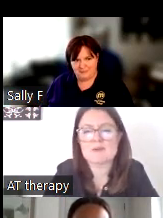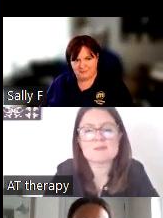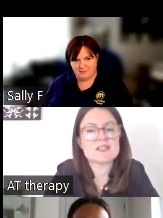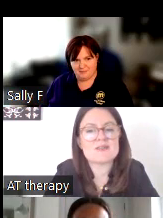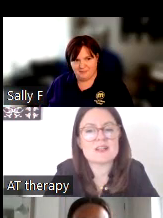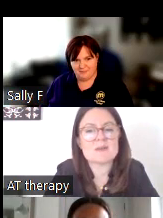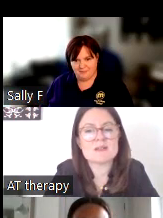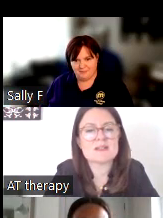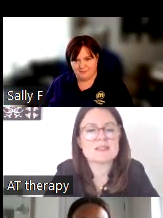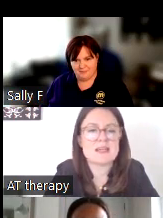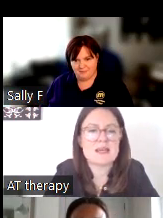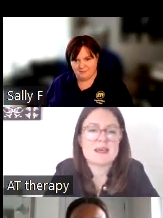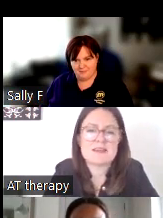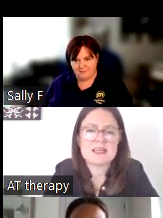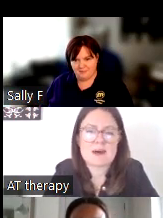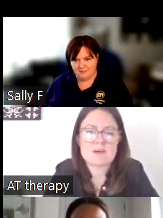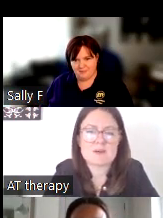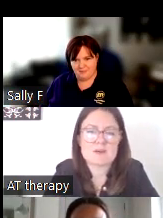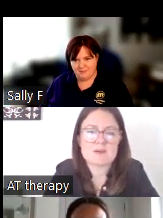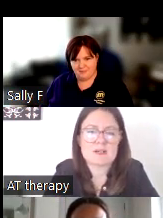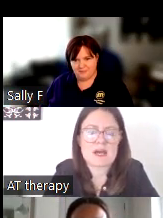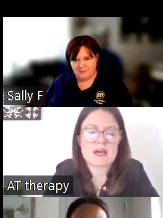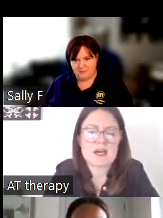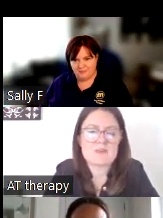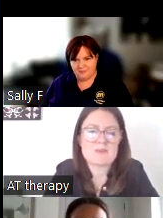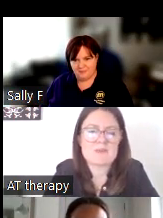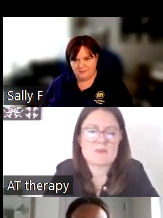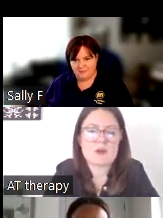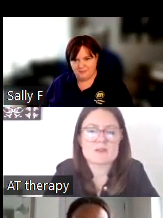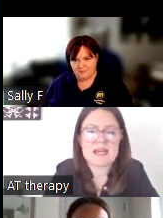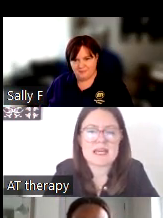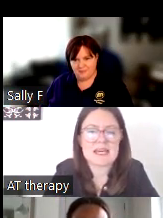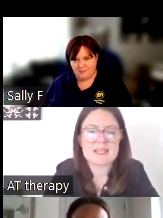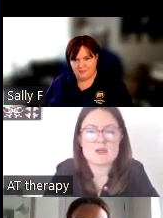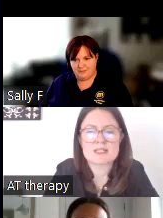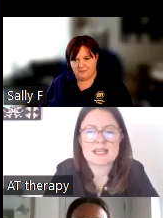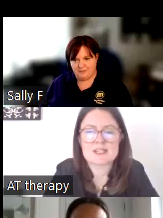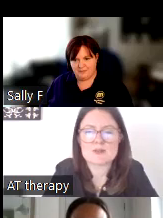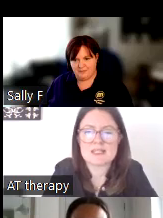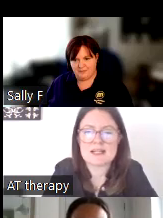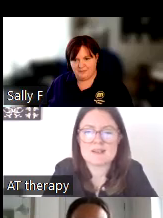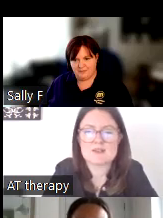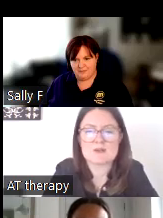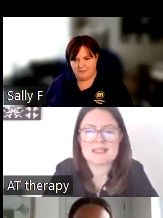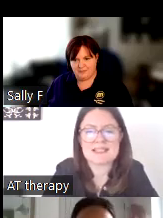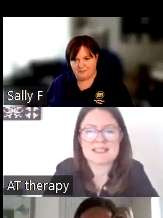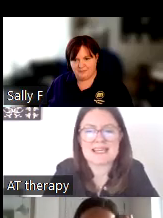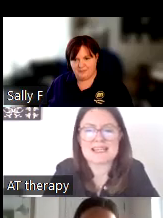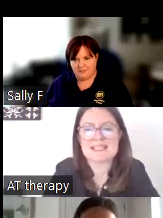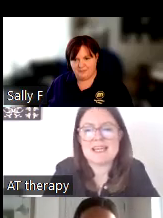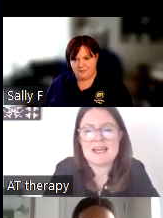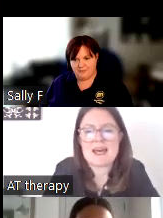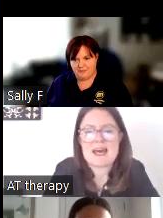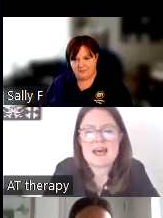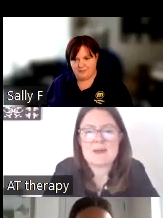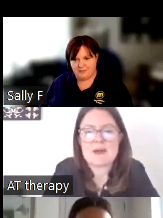to promote speech development. Think about your what you're saying, use clear, short